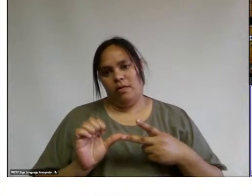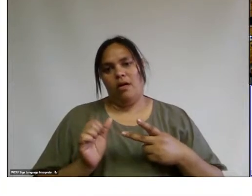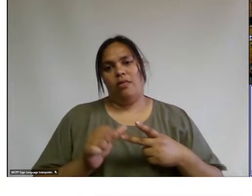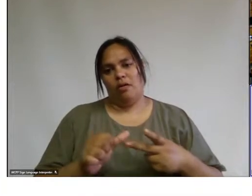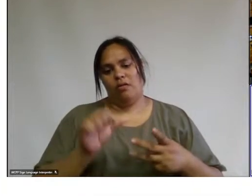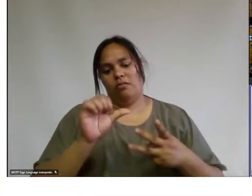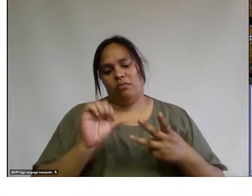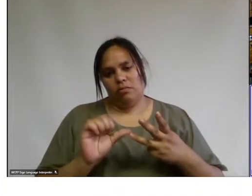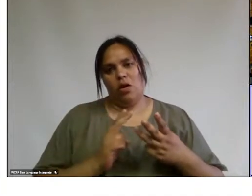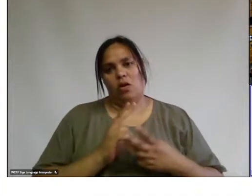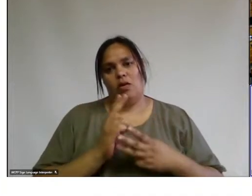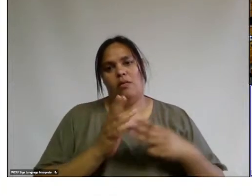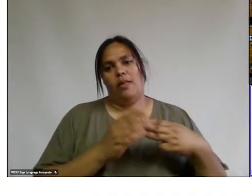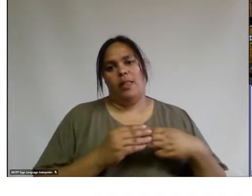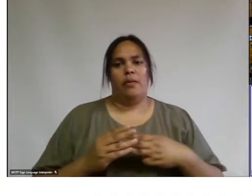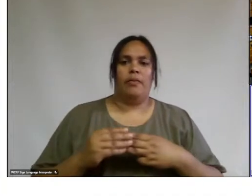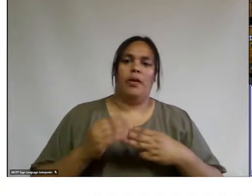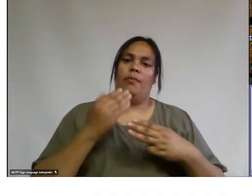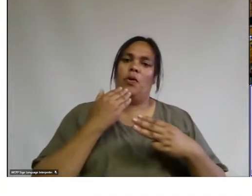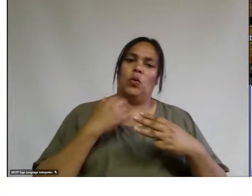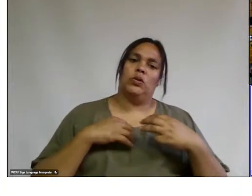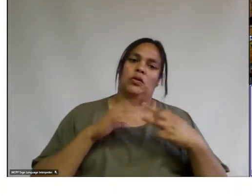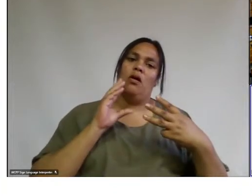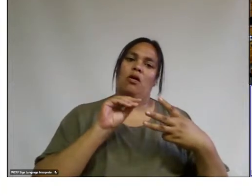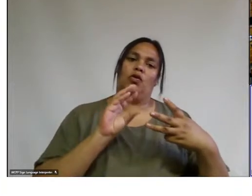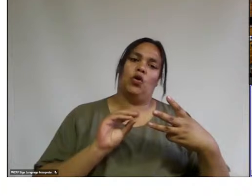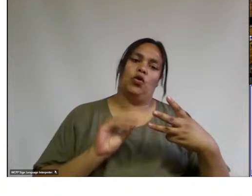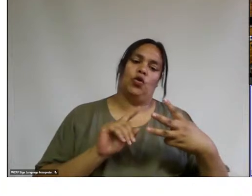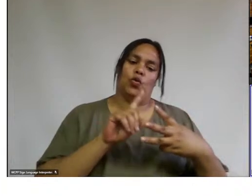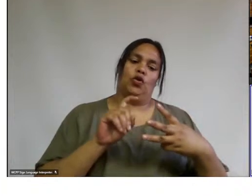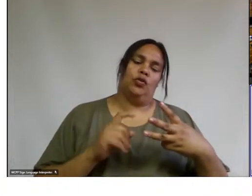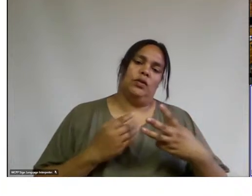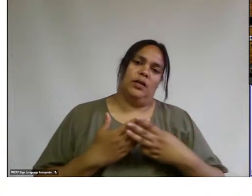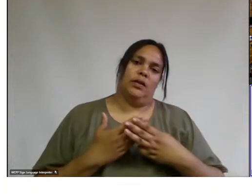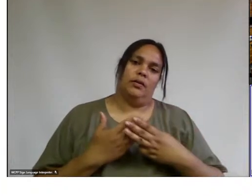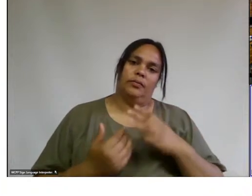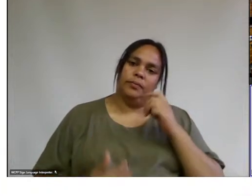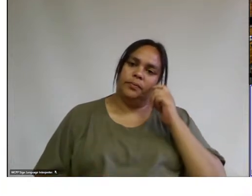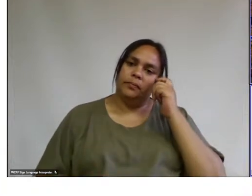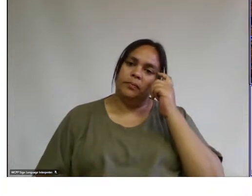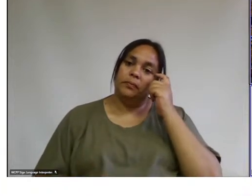allow honorable members who would like to ask questions to ask questions.